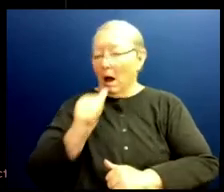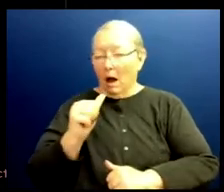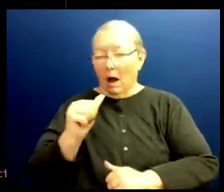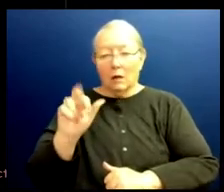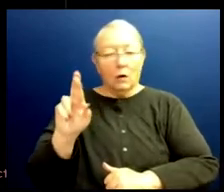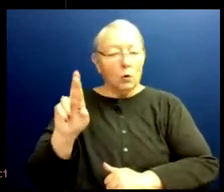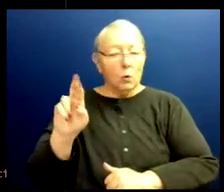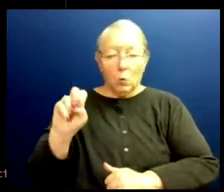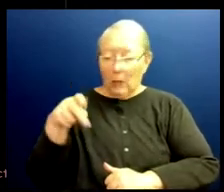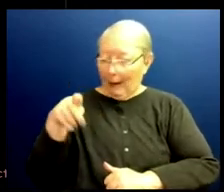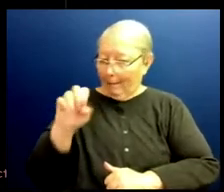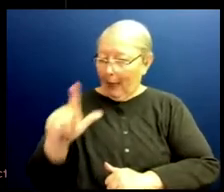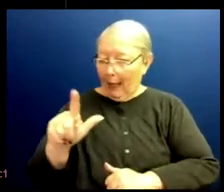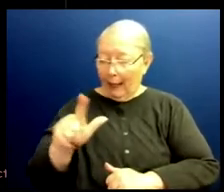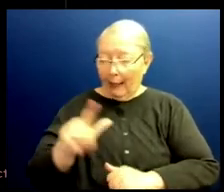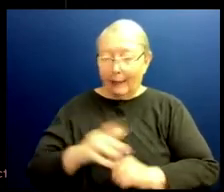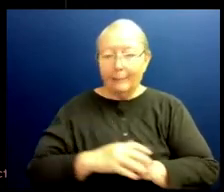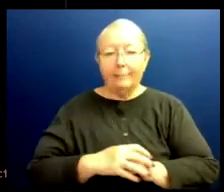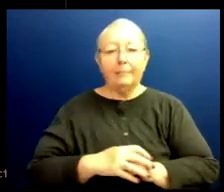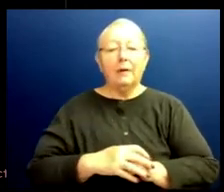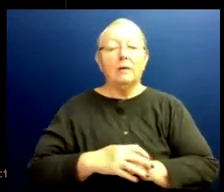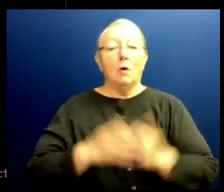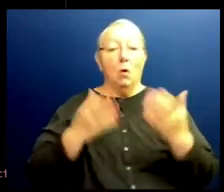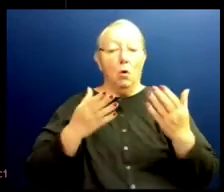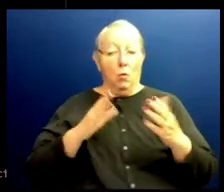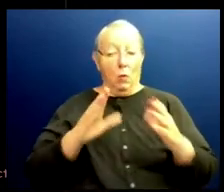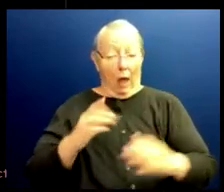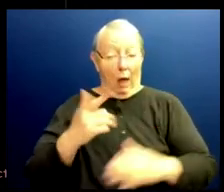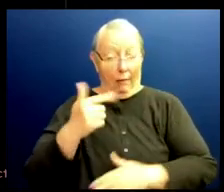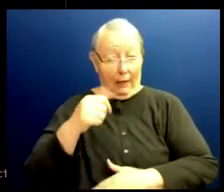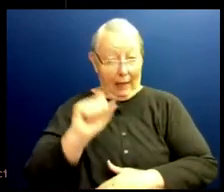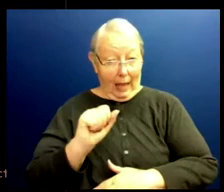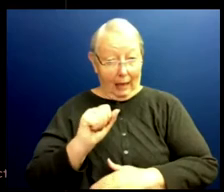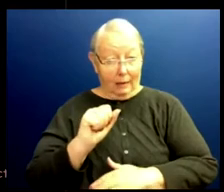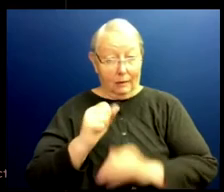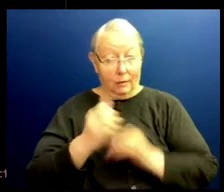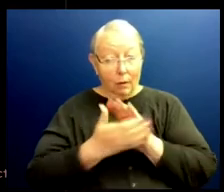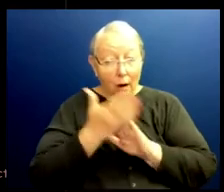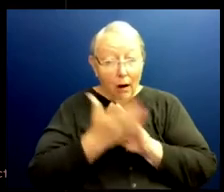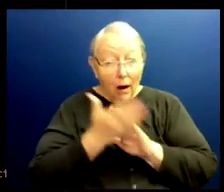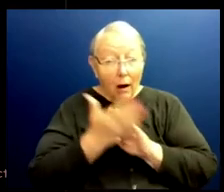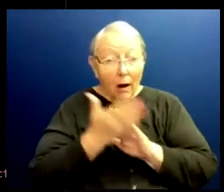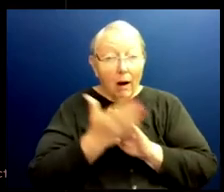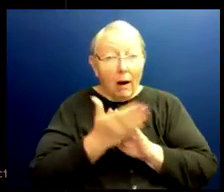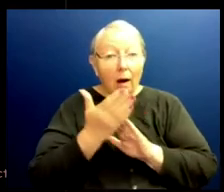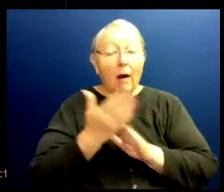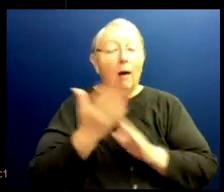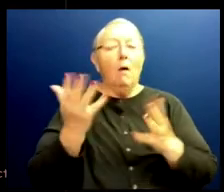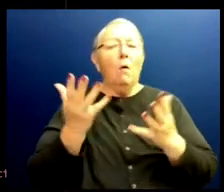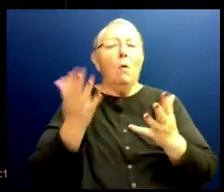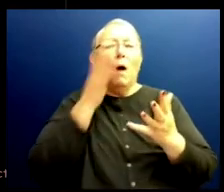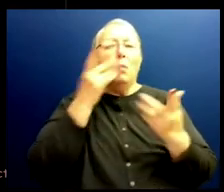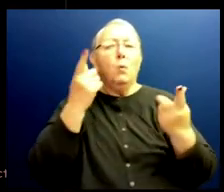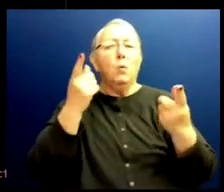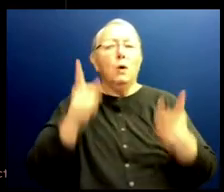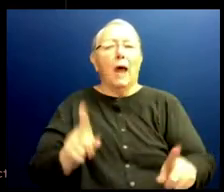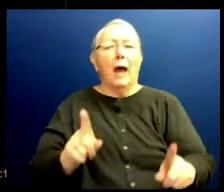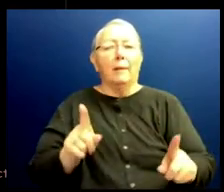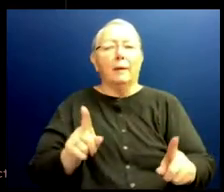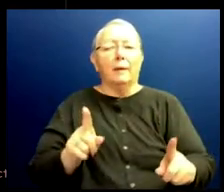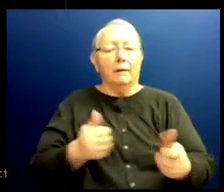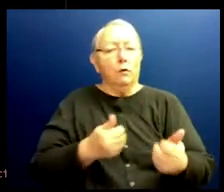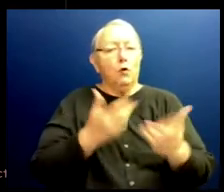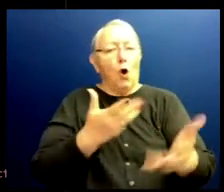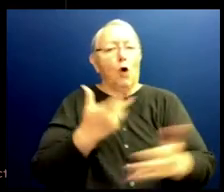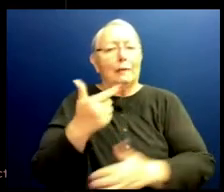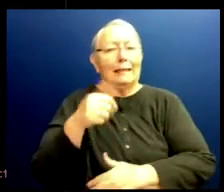here, to operate, what would happen if you then cause this gas to expand? And here